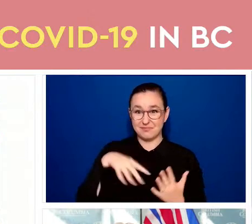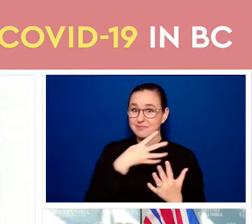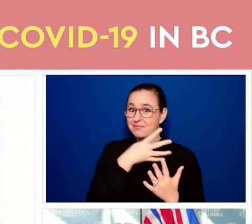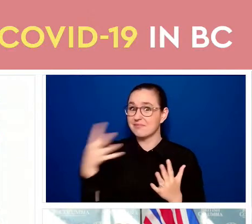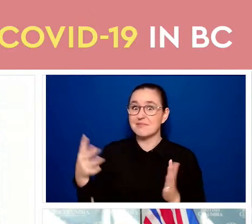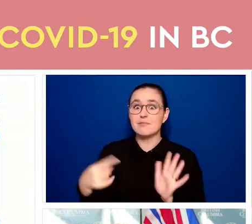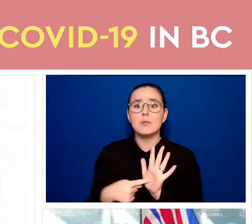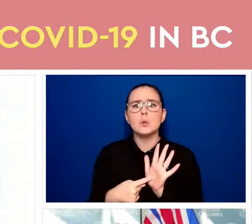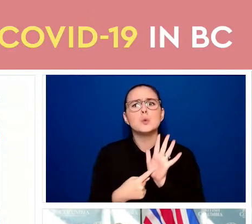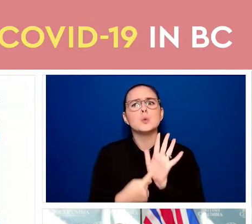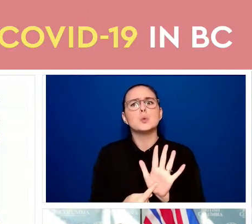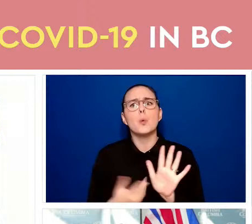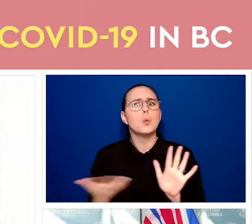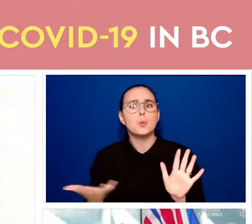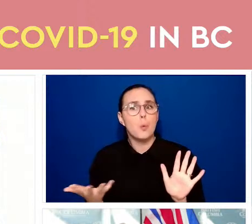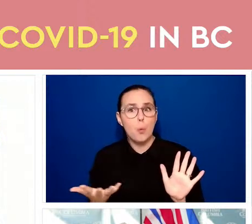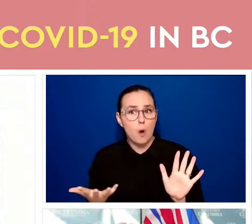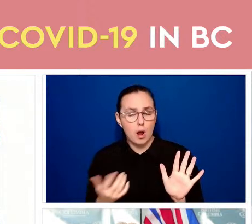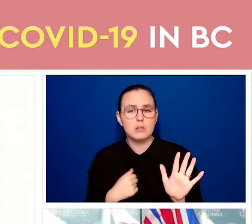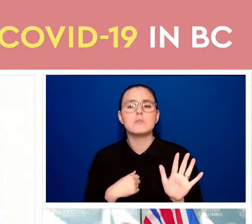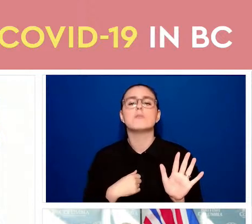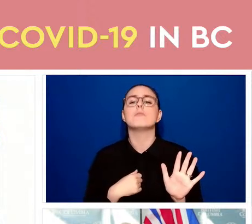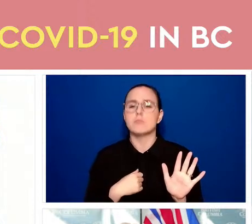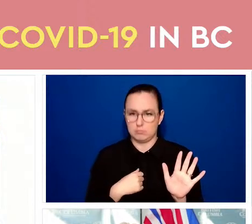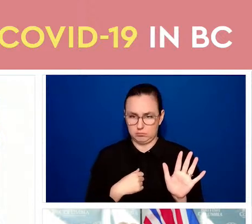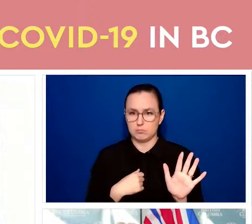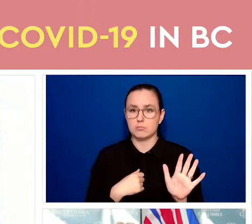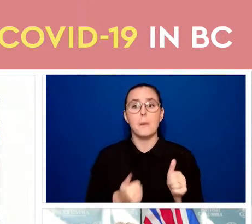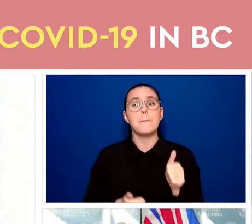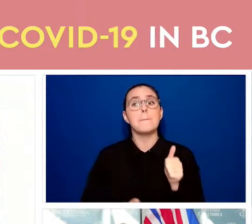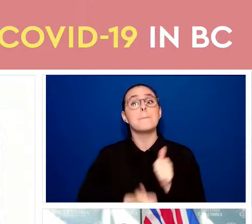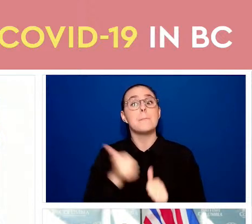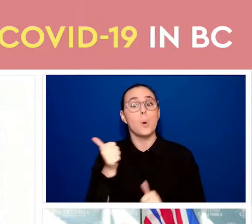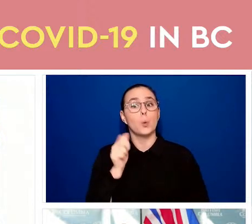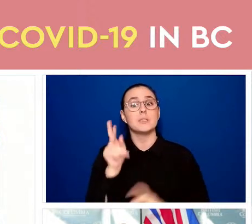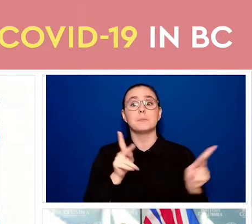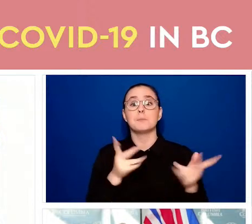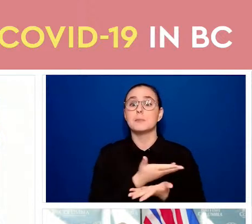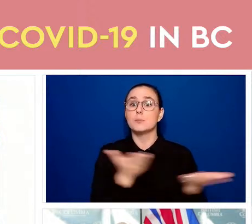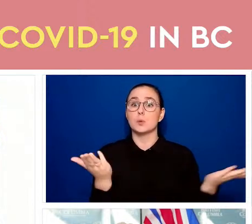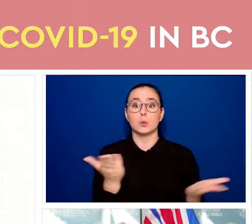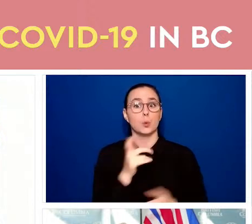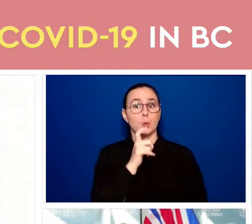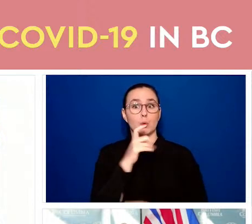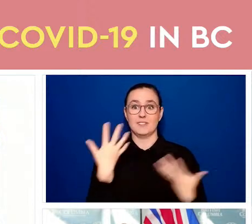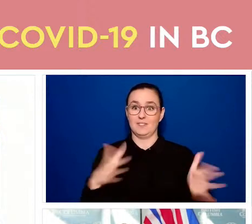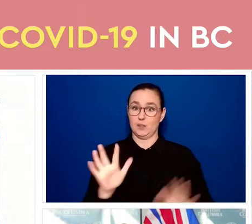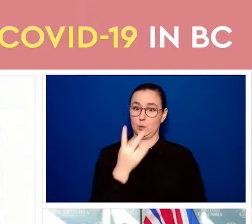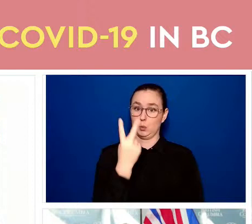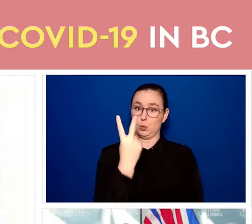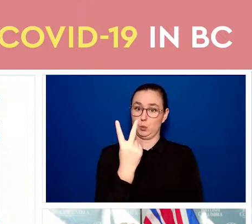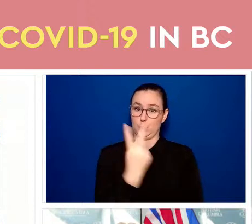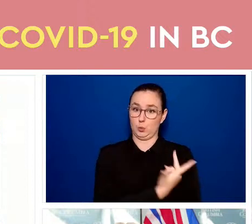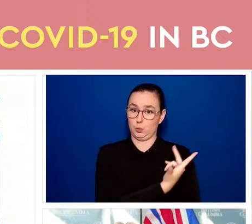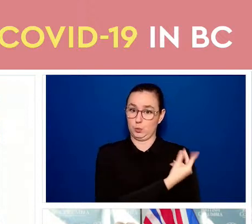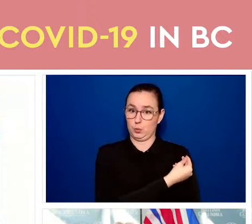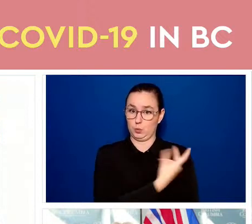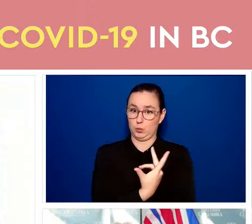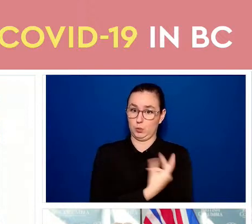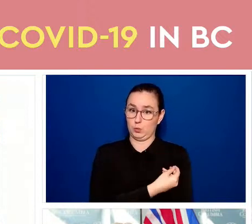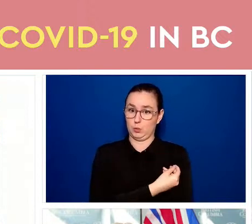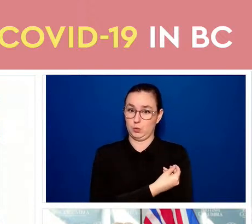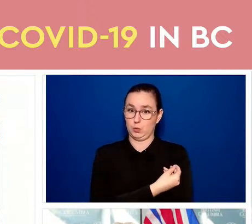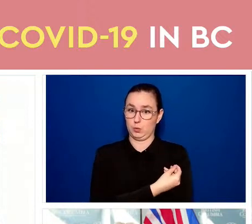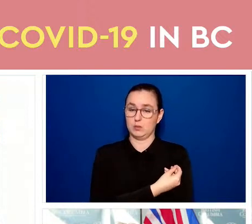majority of people, 2 doses of any vaccine, no matter what combination you received, has been shown to be